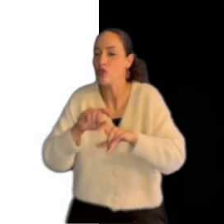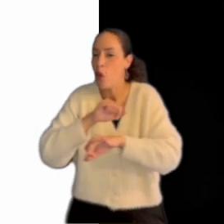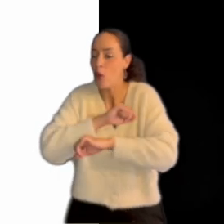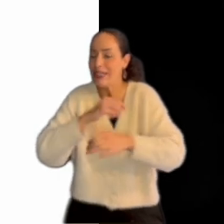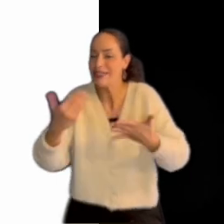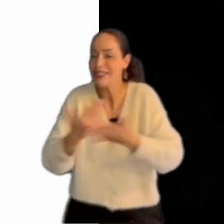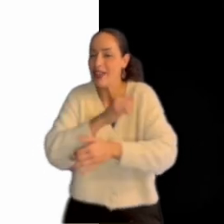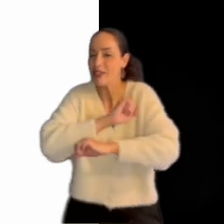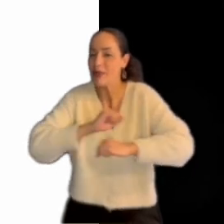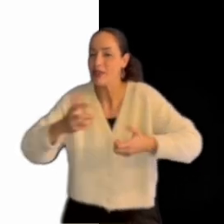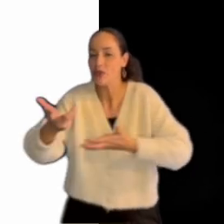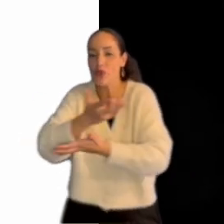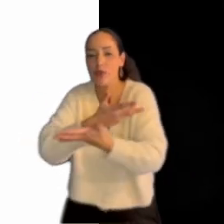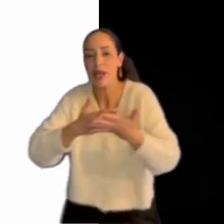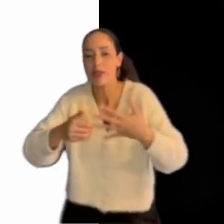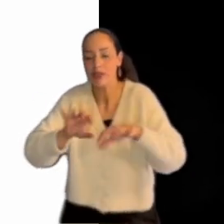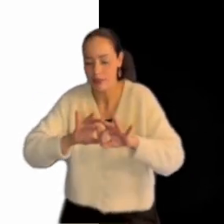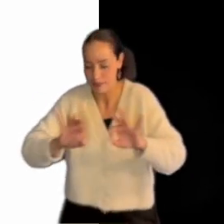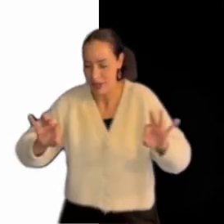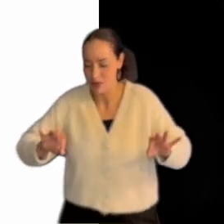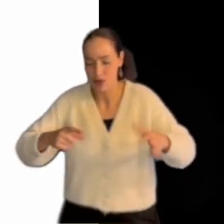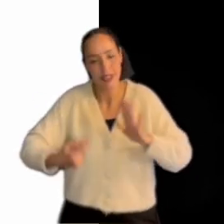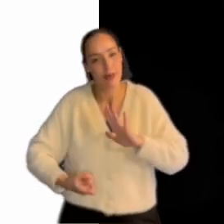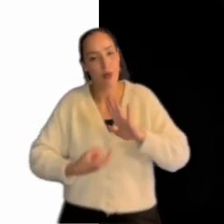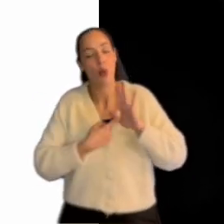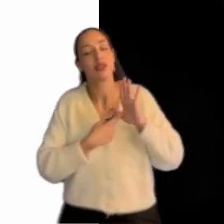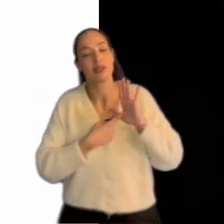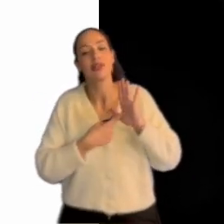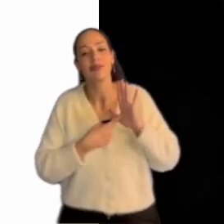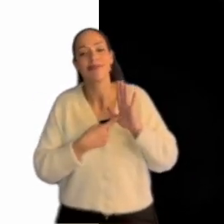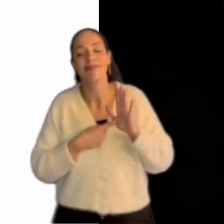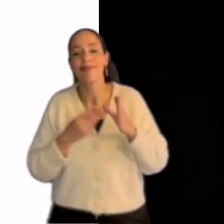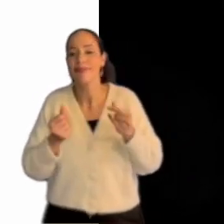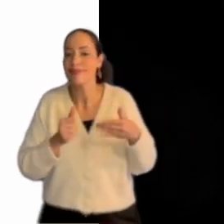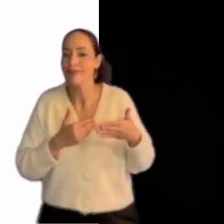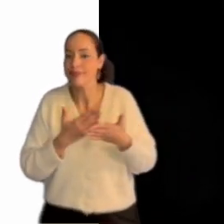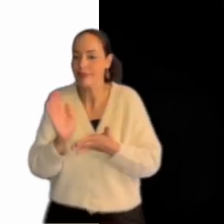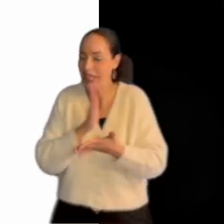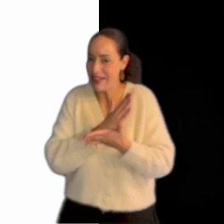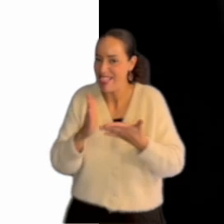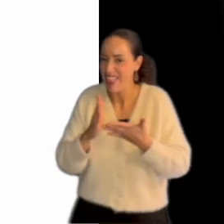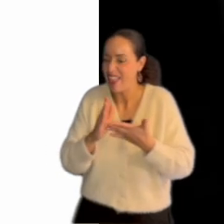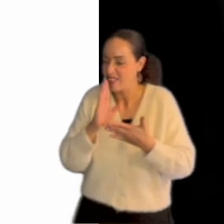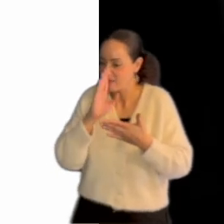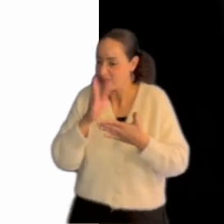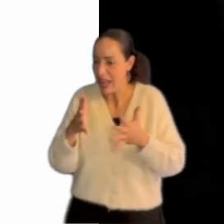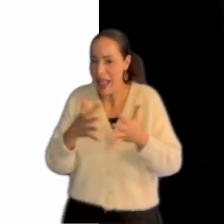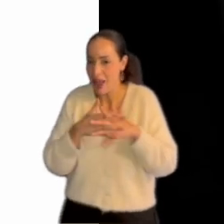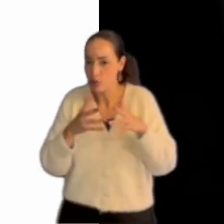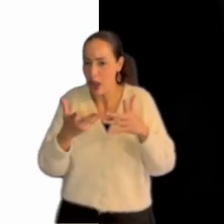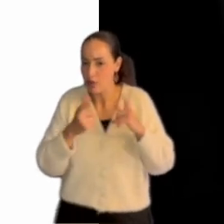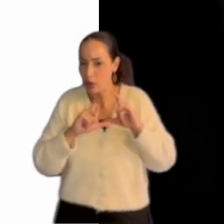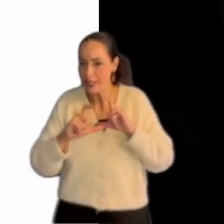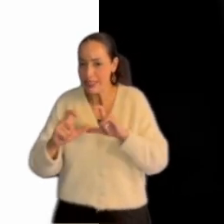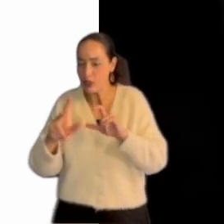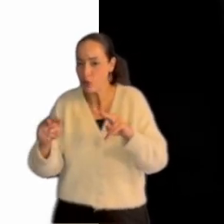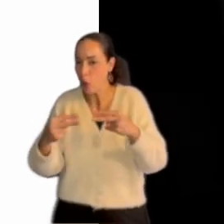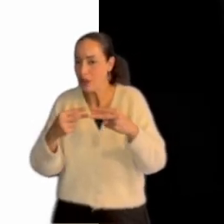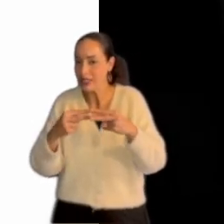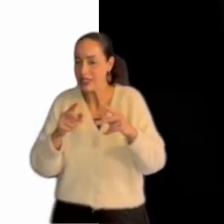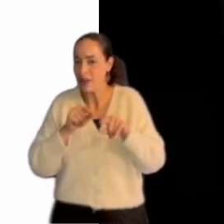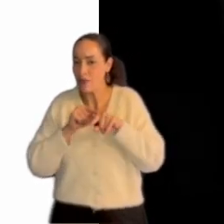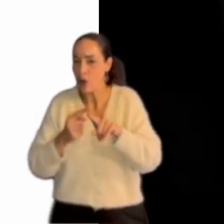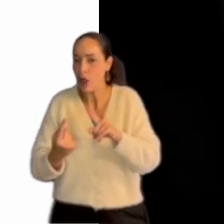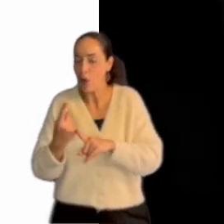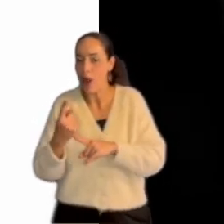follow-up support, others do not. In the absence of this, you'll need to consider your own boundaries, what's okay and what's not, and this will look